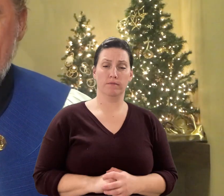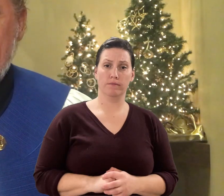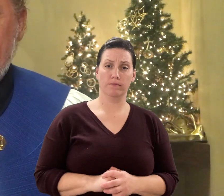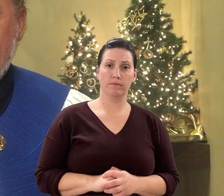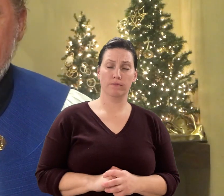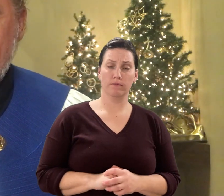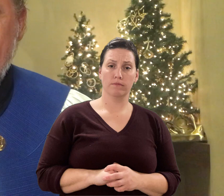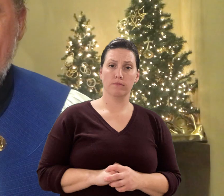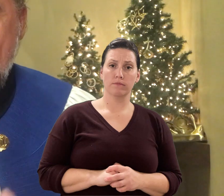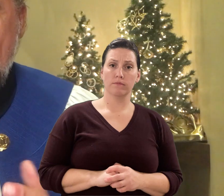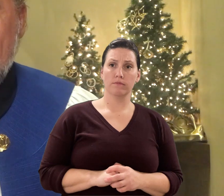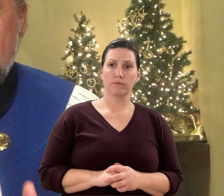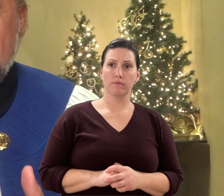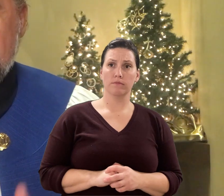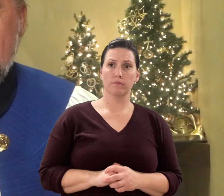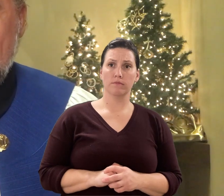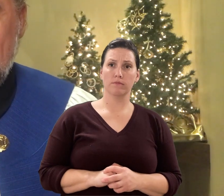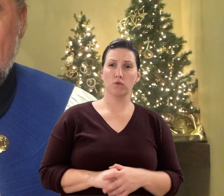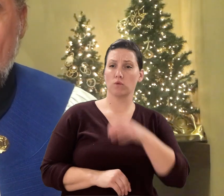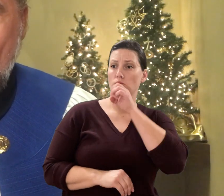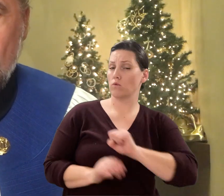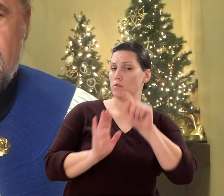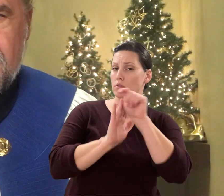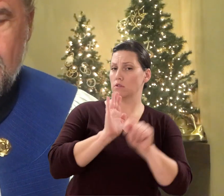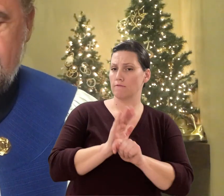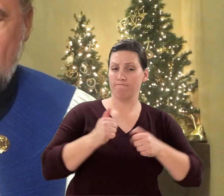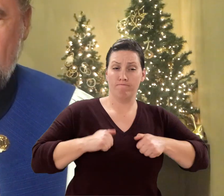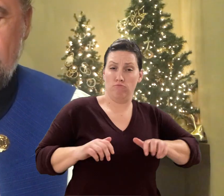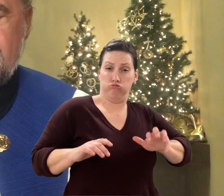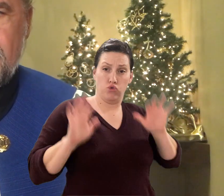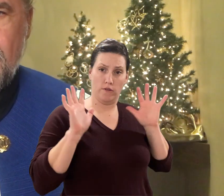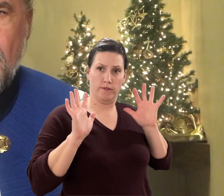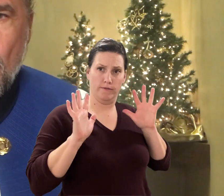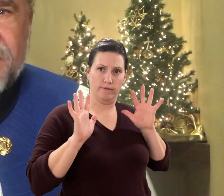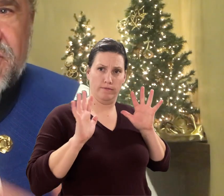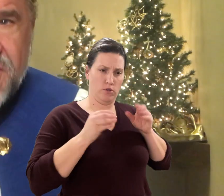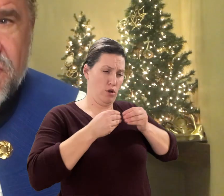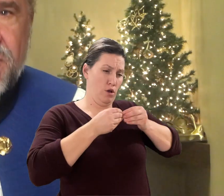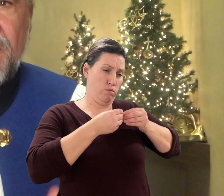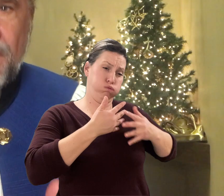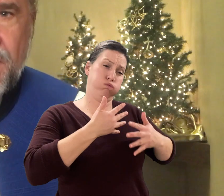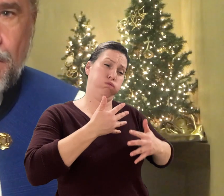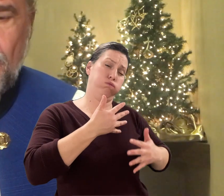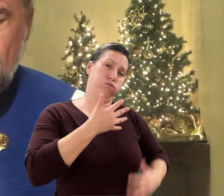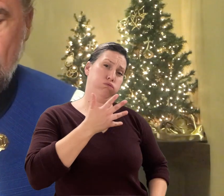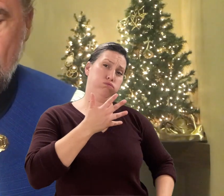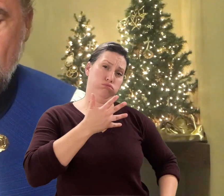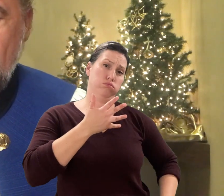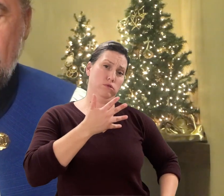sins away. Every single Old Testament sacrifice was teaching the